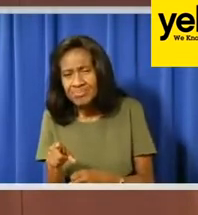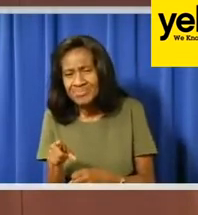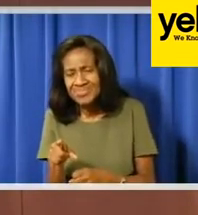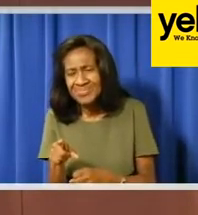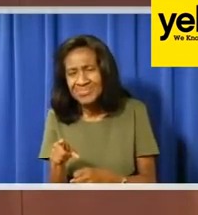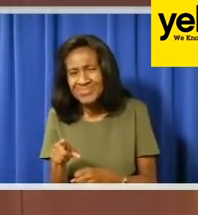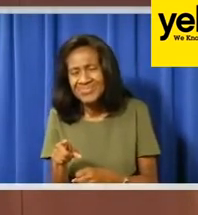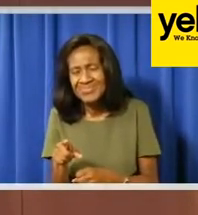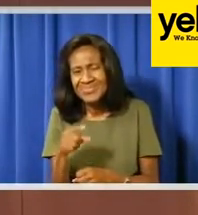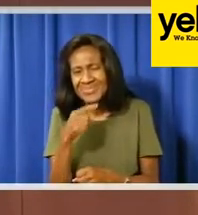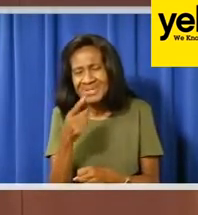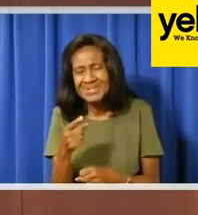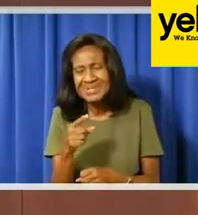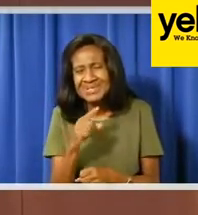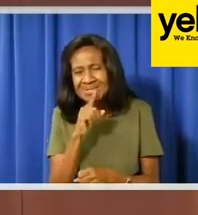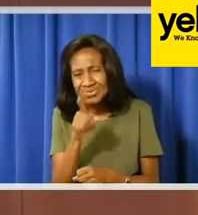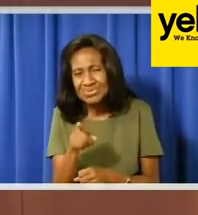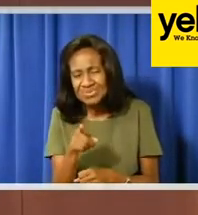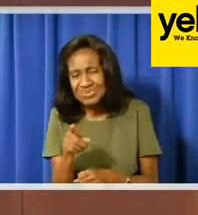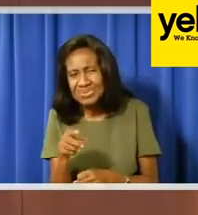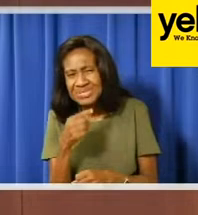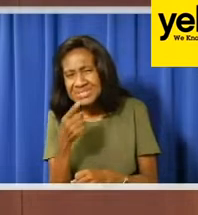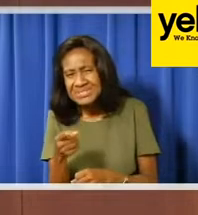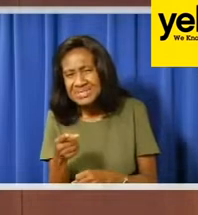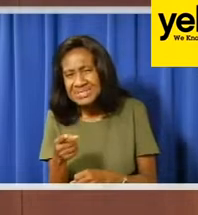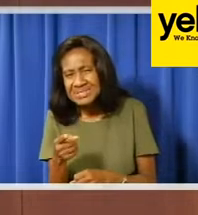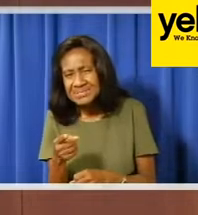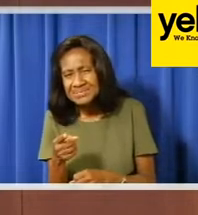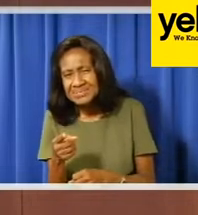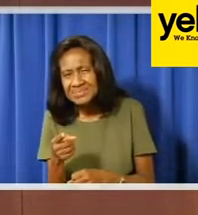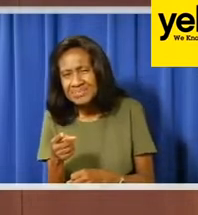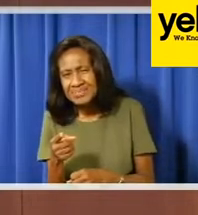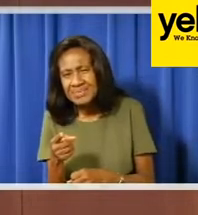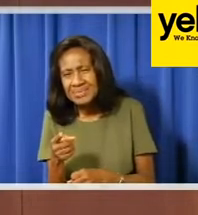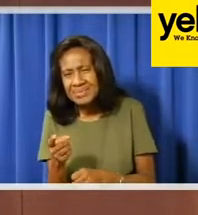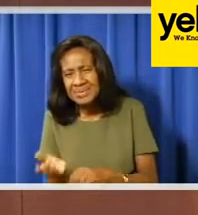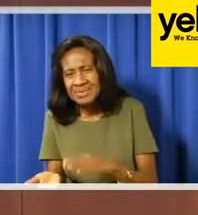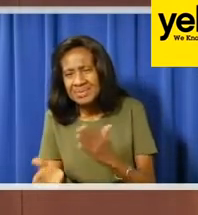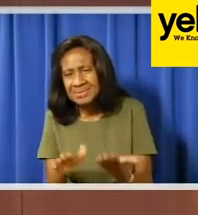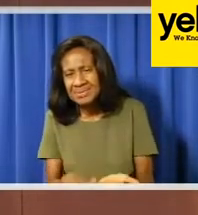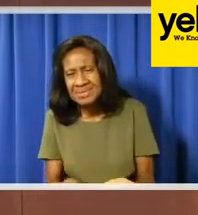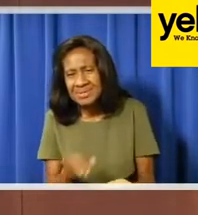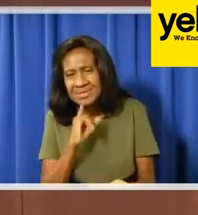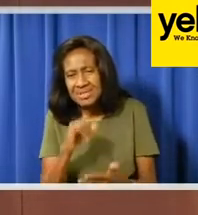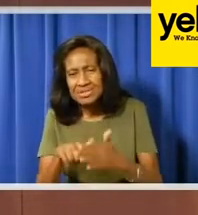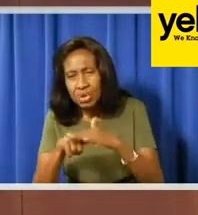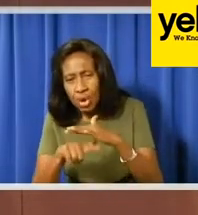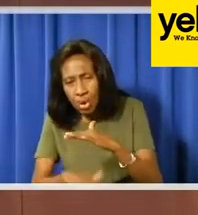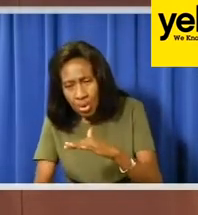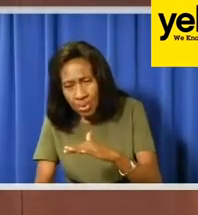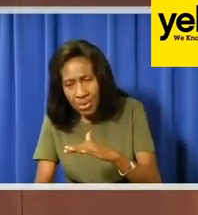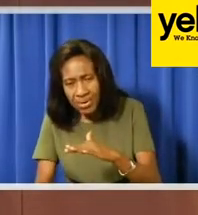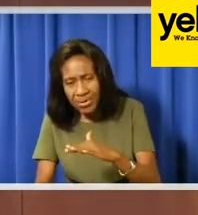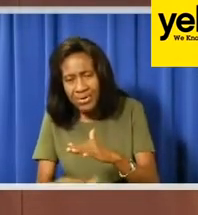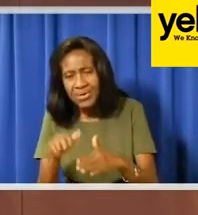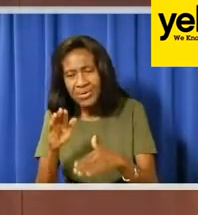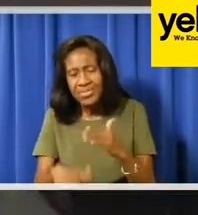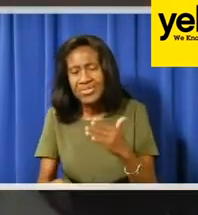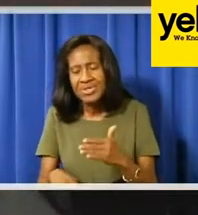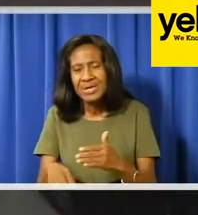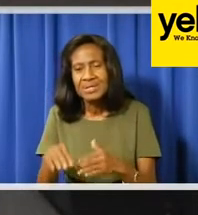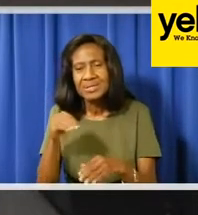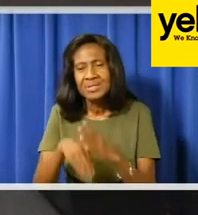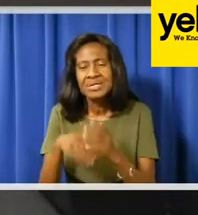that, that data, and the death rate so far this year is lower than in previous years.